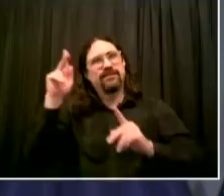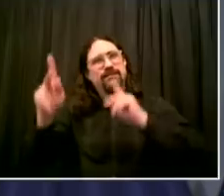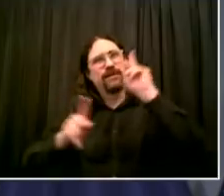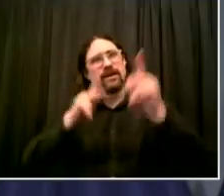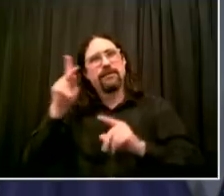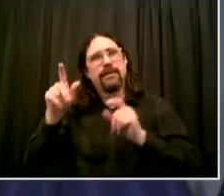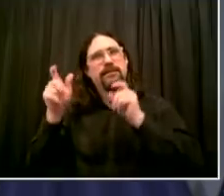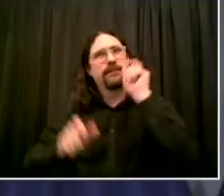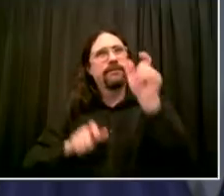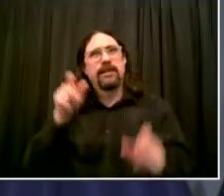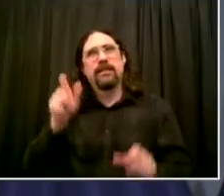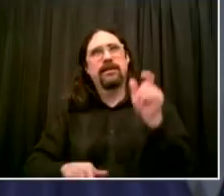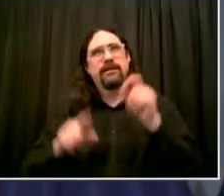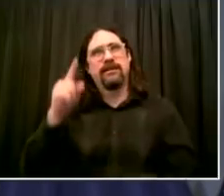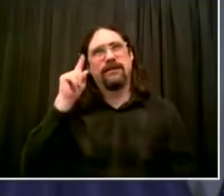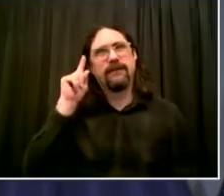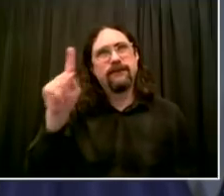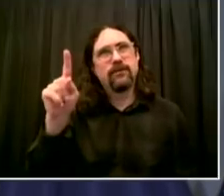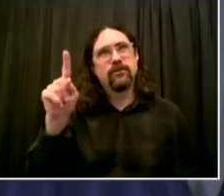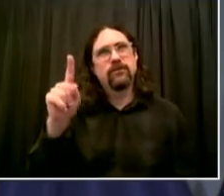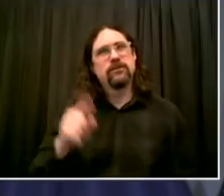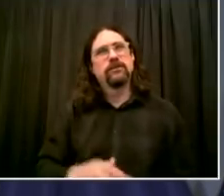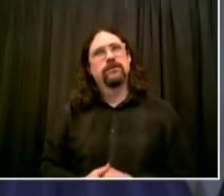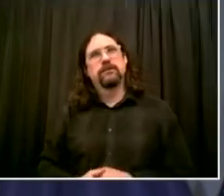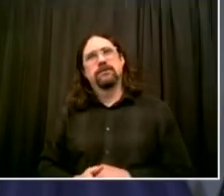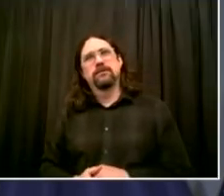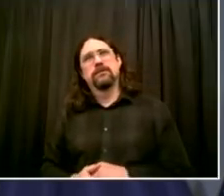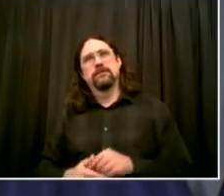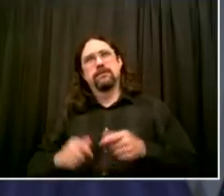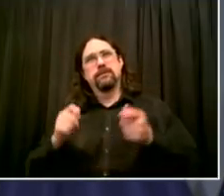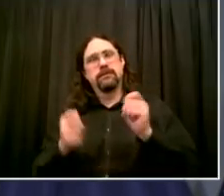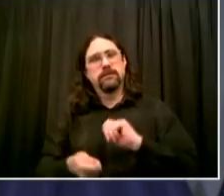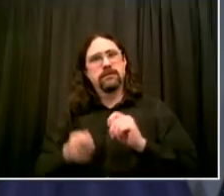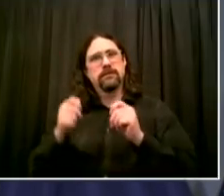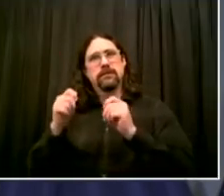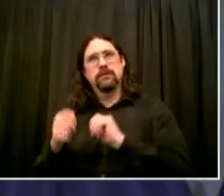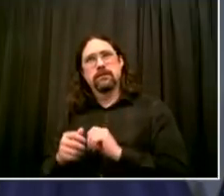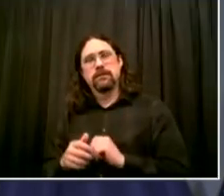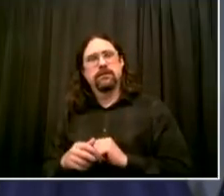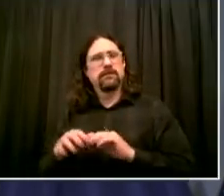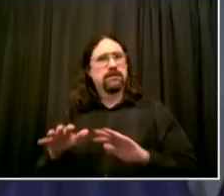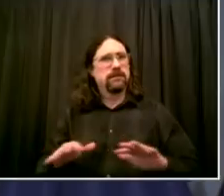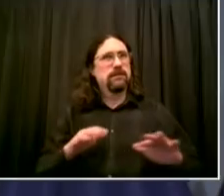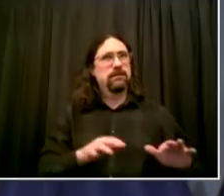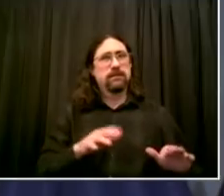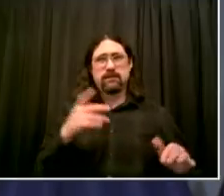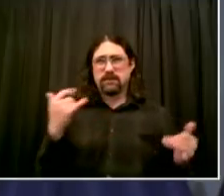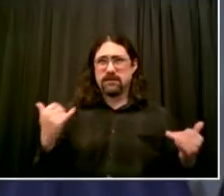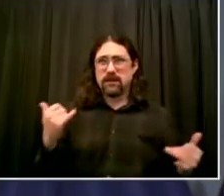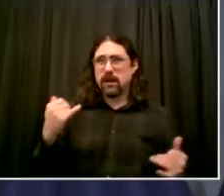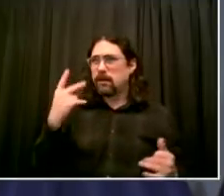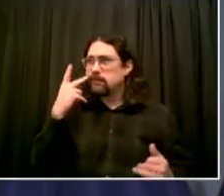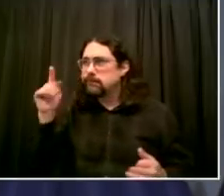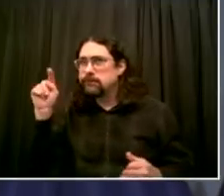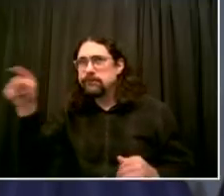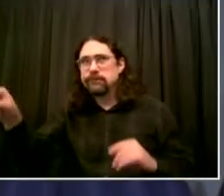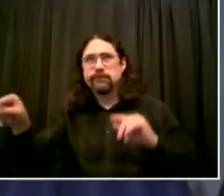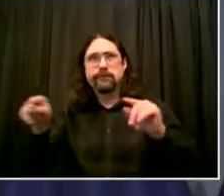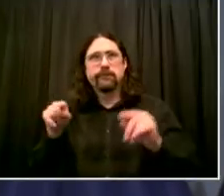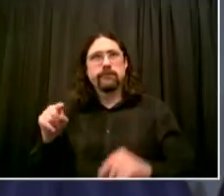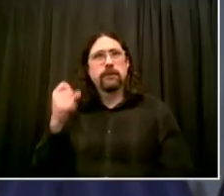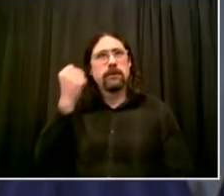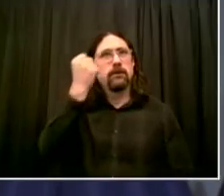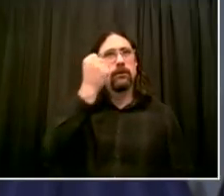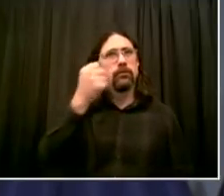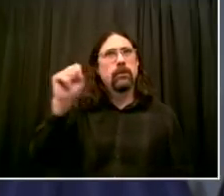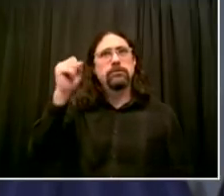this city, in this country, and around the world, we have to address it on 3 levels. We have to look at community empowerment. And when you